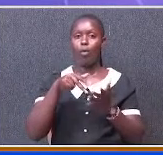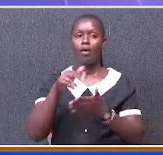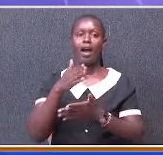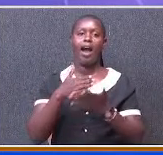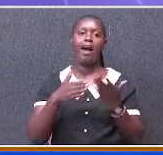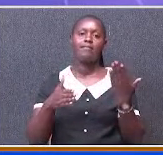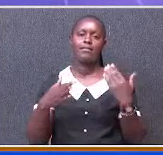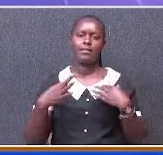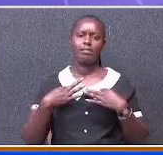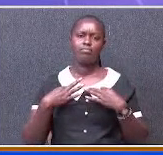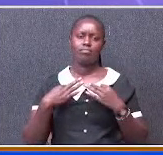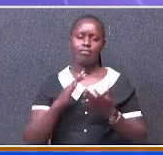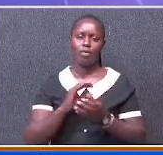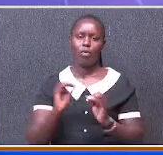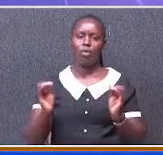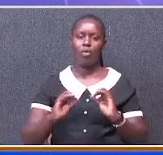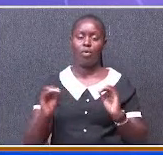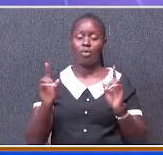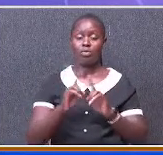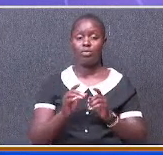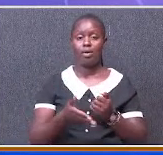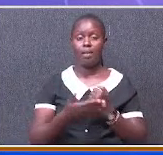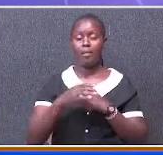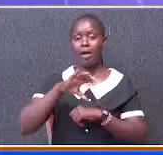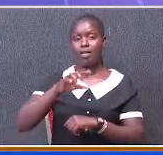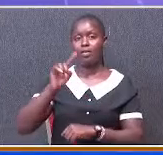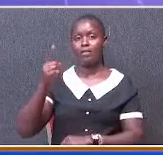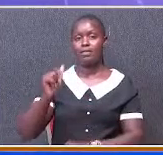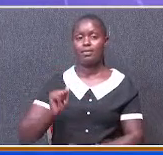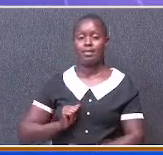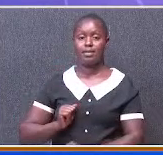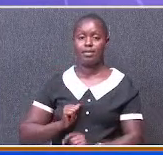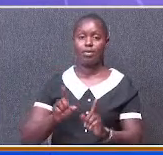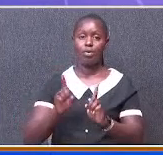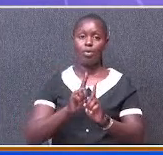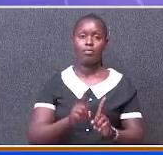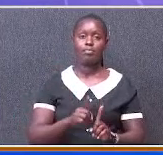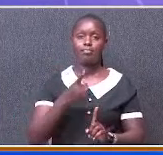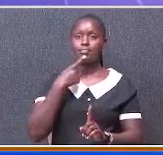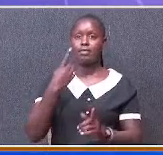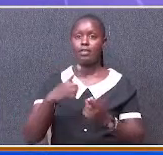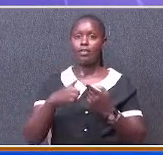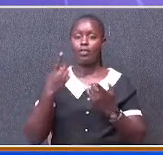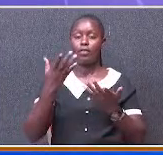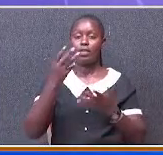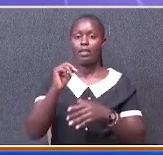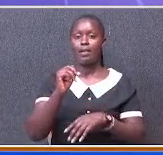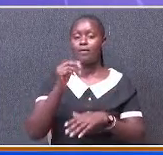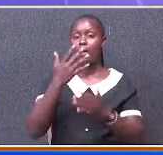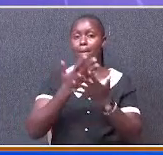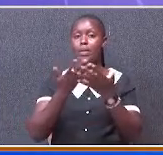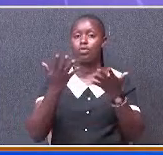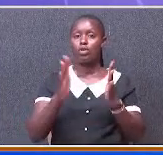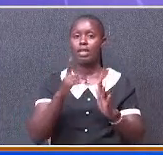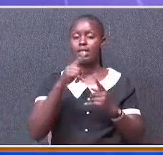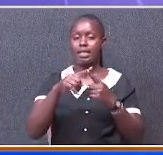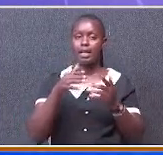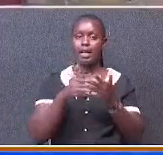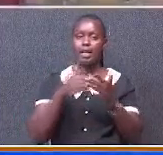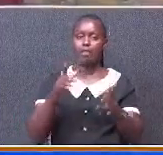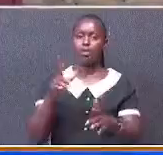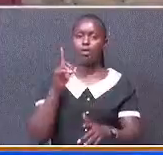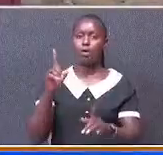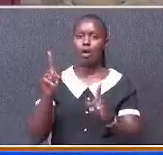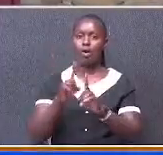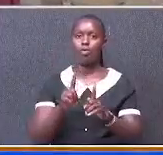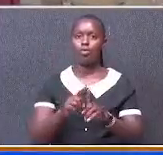as some put on torn clothes. The county's First Lady, however, declined to purchase clothes for the inmates, saying that it is against the law and it is the